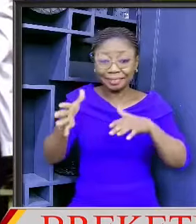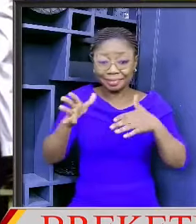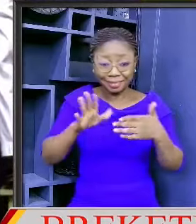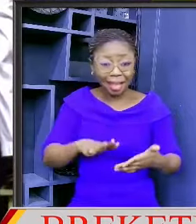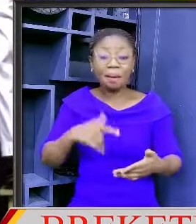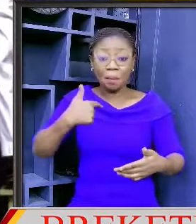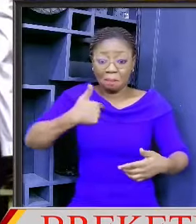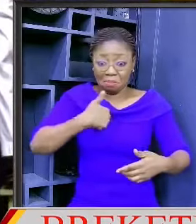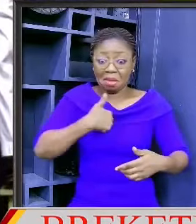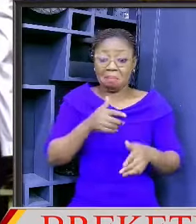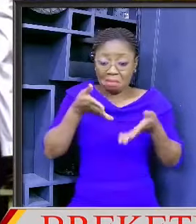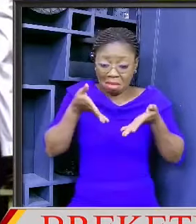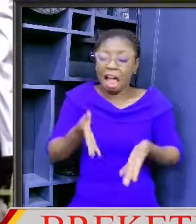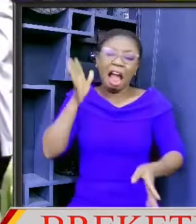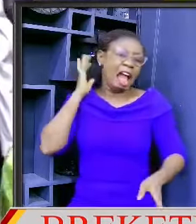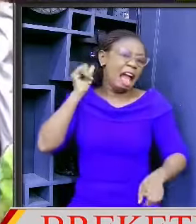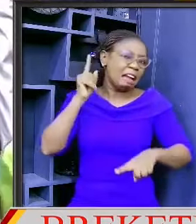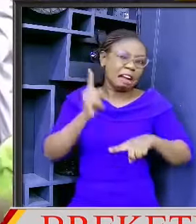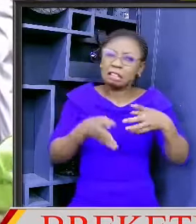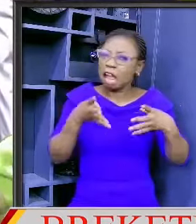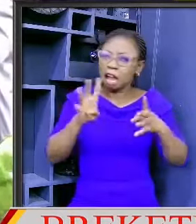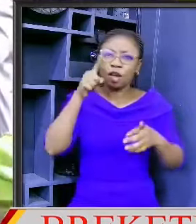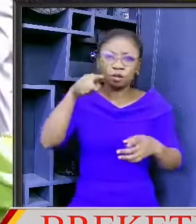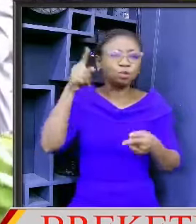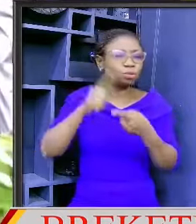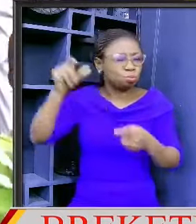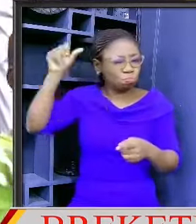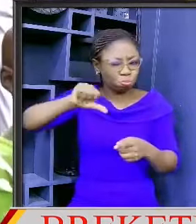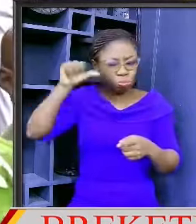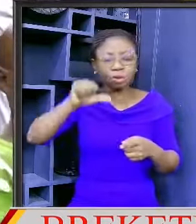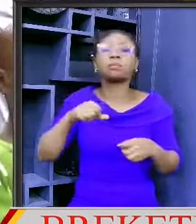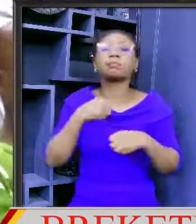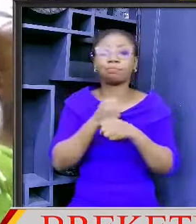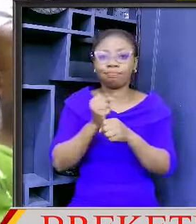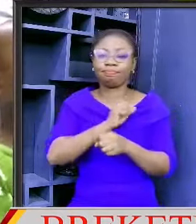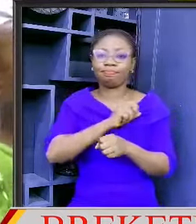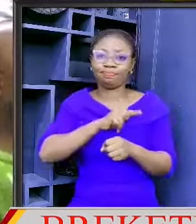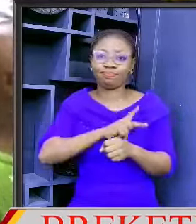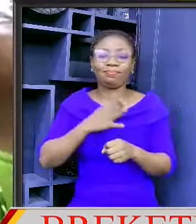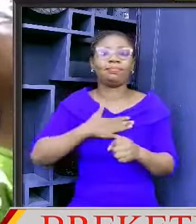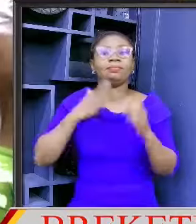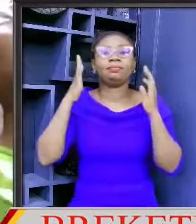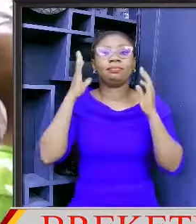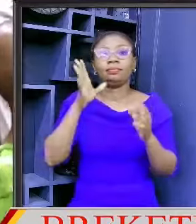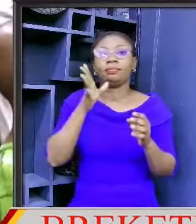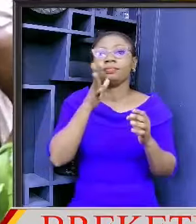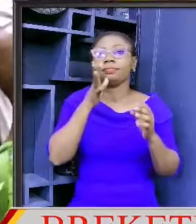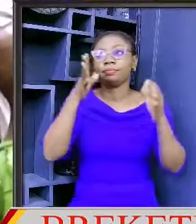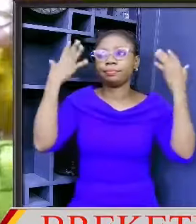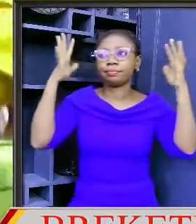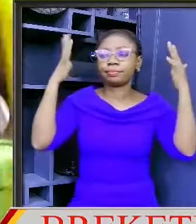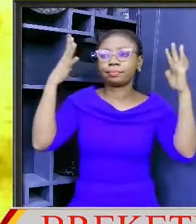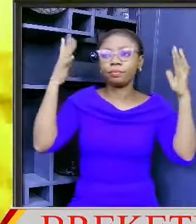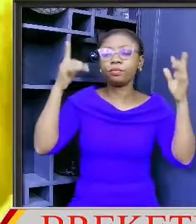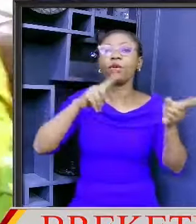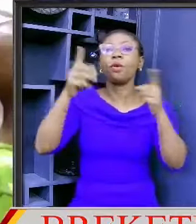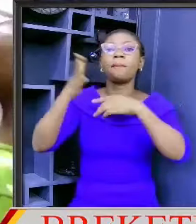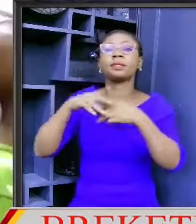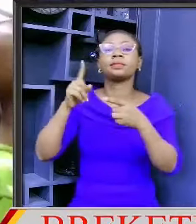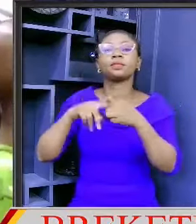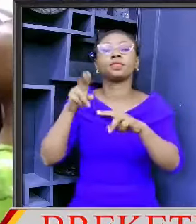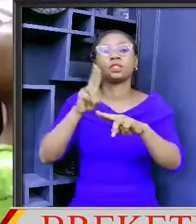you spoil. Yes, let's appreciate my mother. Yeah. Thank you. Thank you. You can go back to your seat with your money. Thank you.